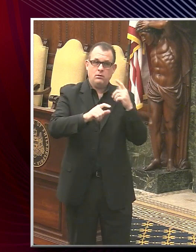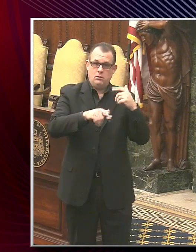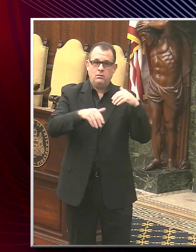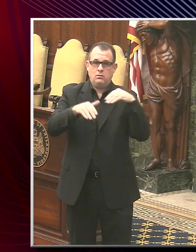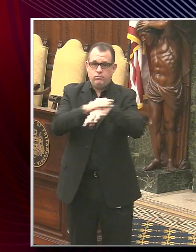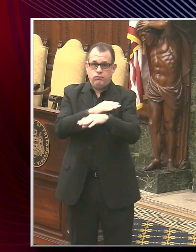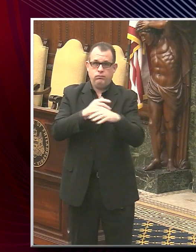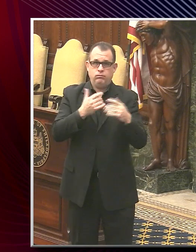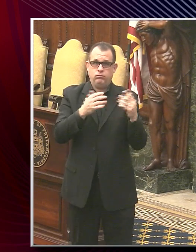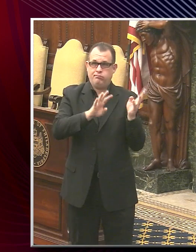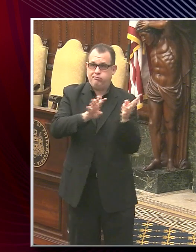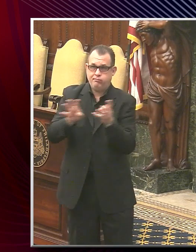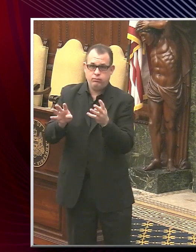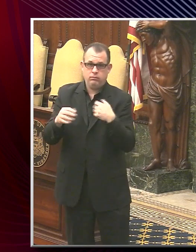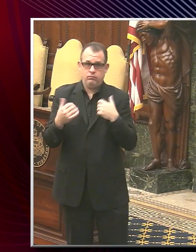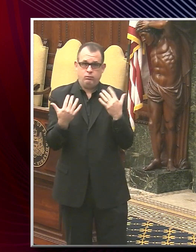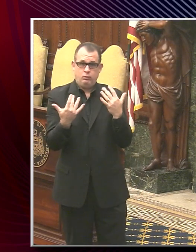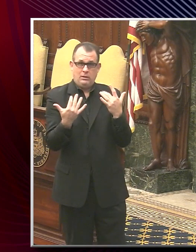would also be more people vaccinated.